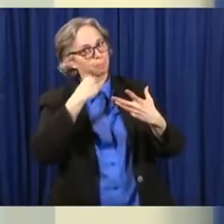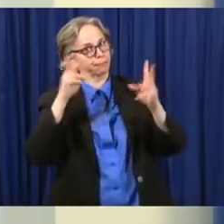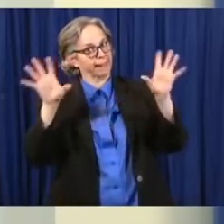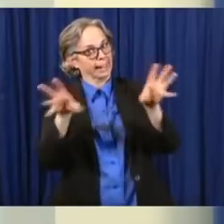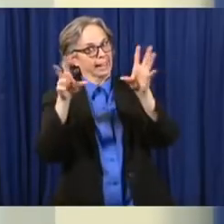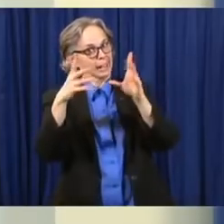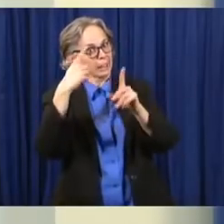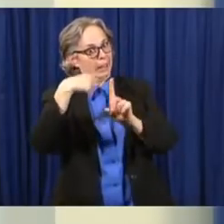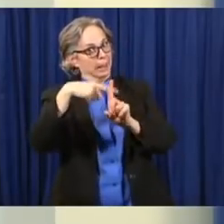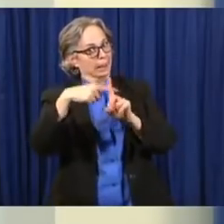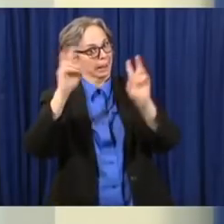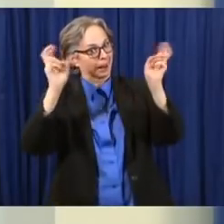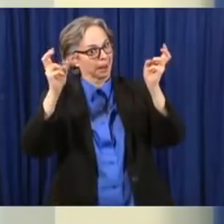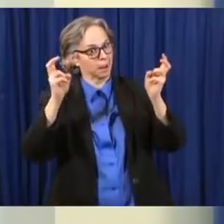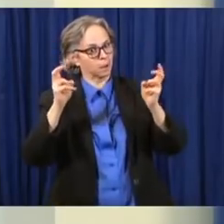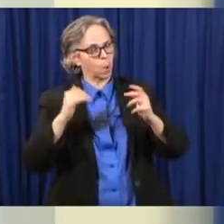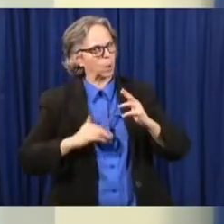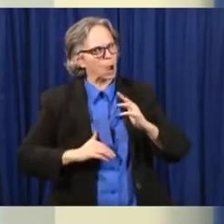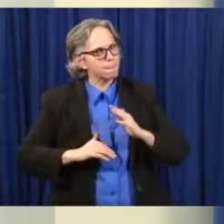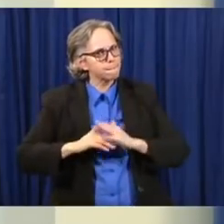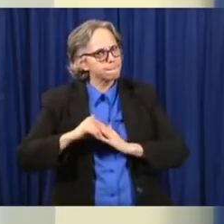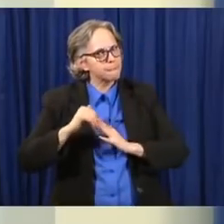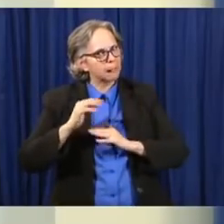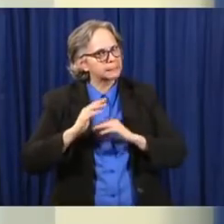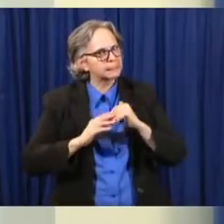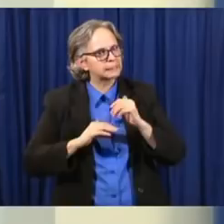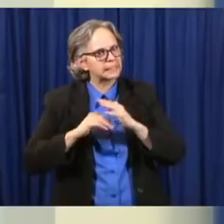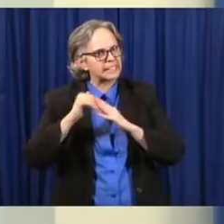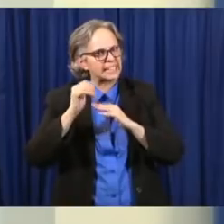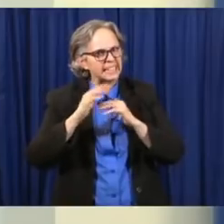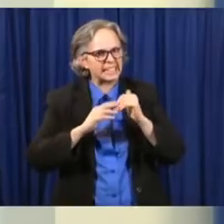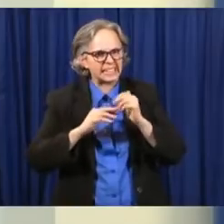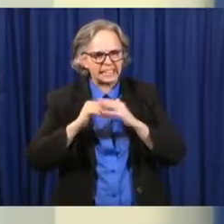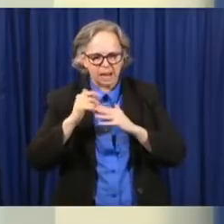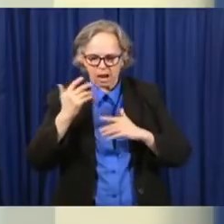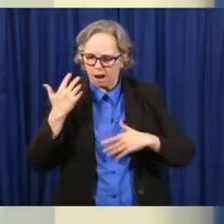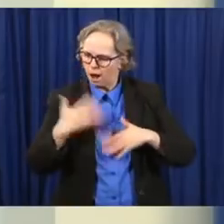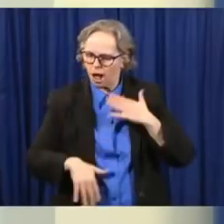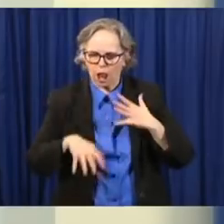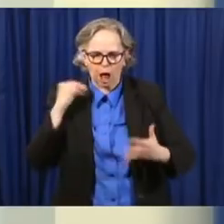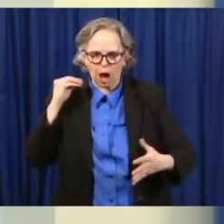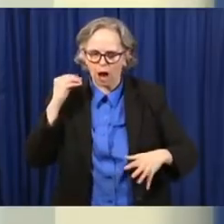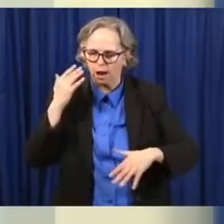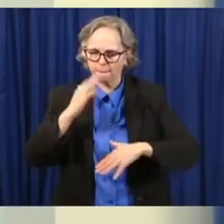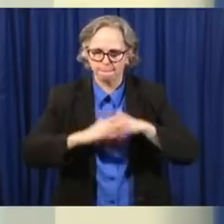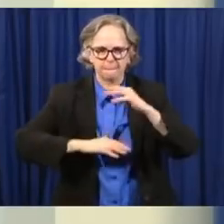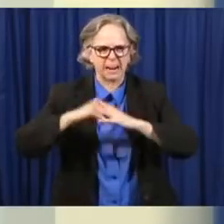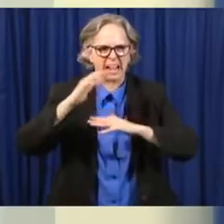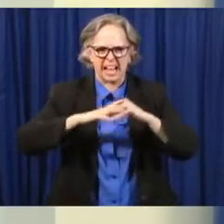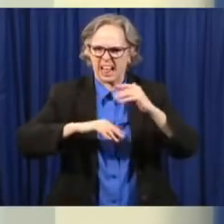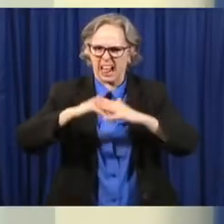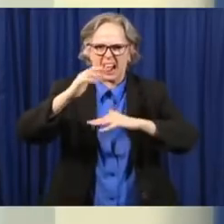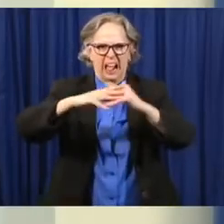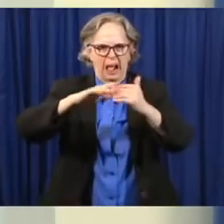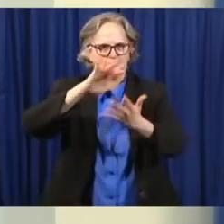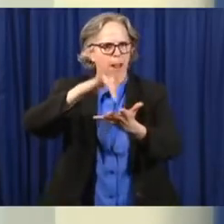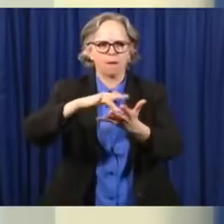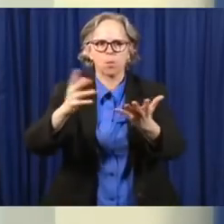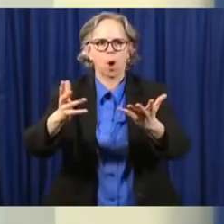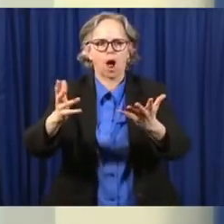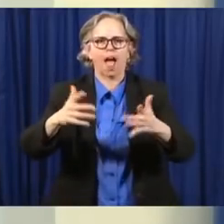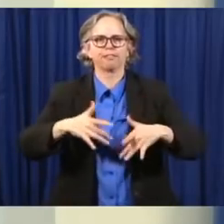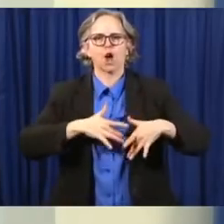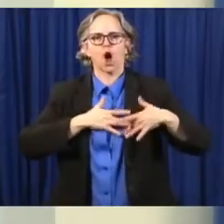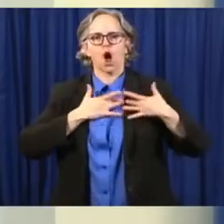it as we go. But the heart and soul of the people leading these efforts and their